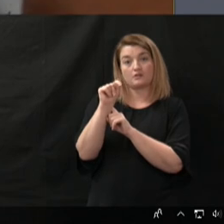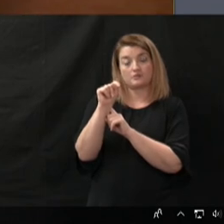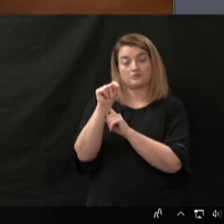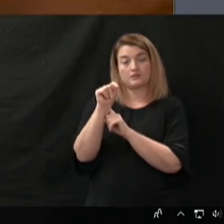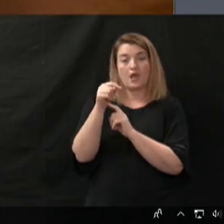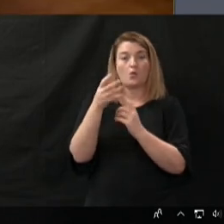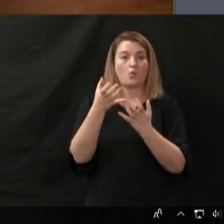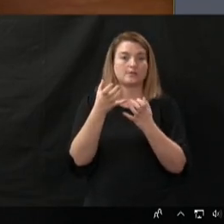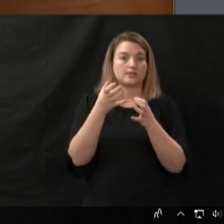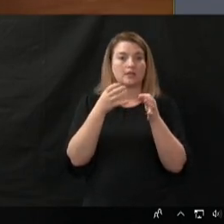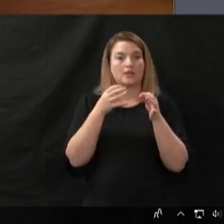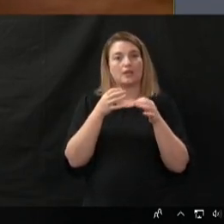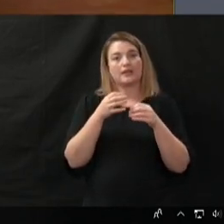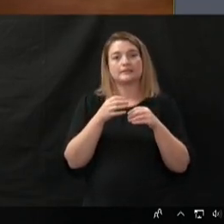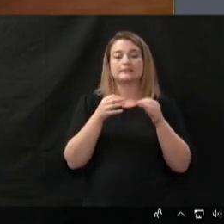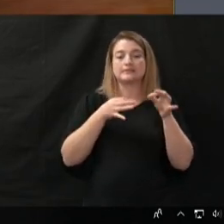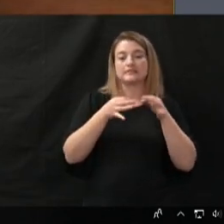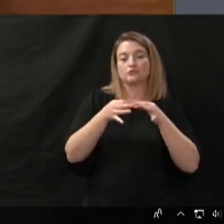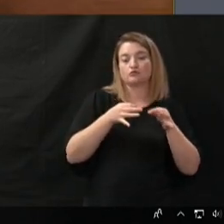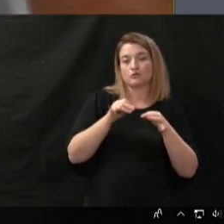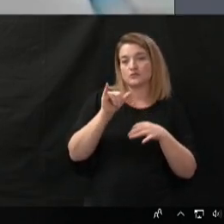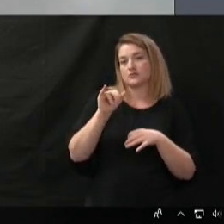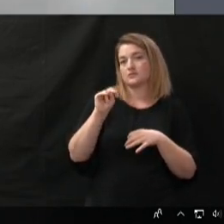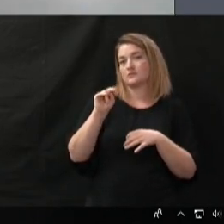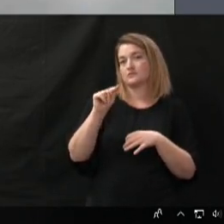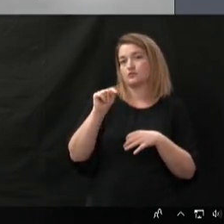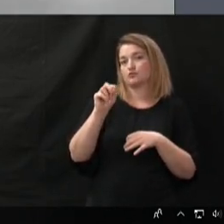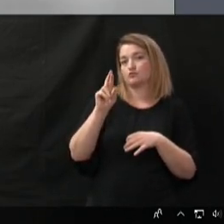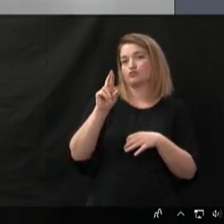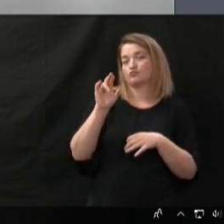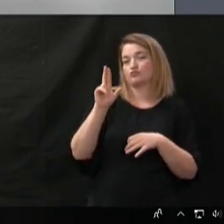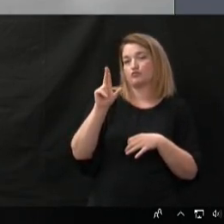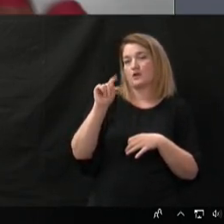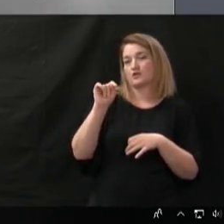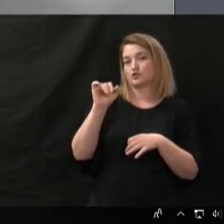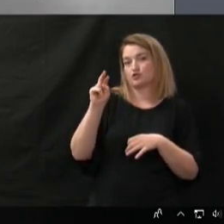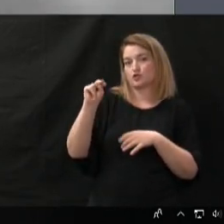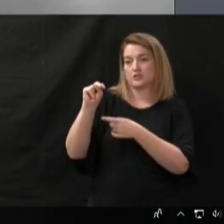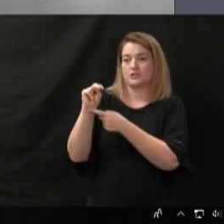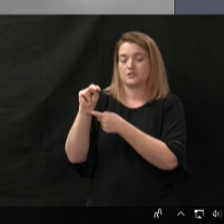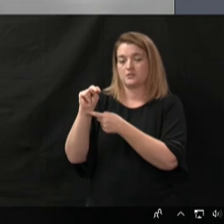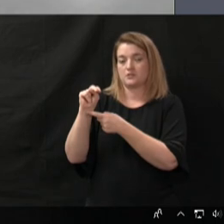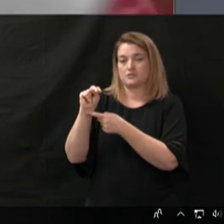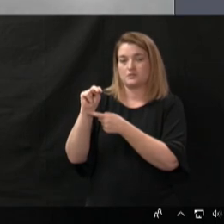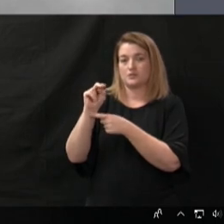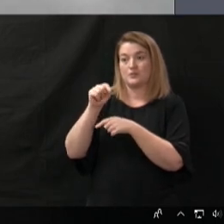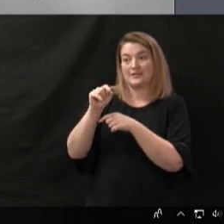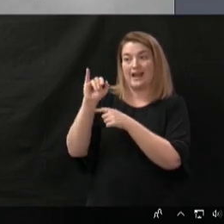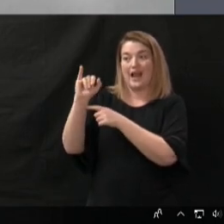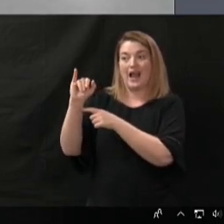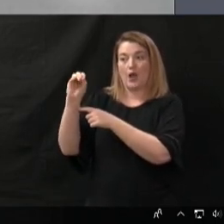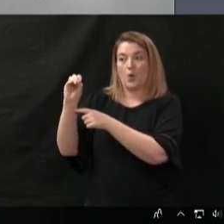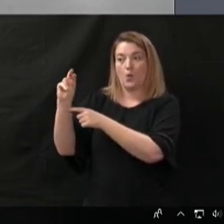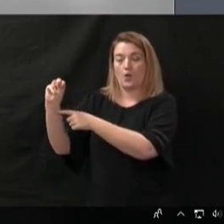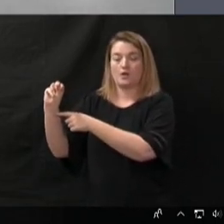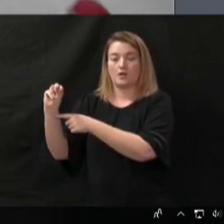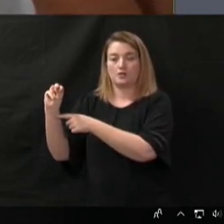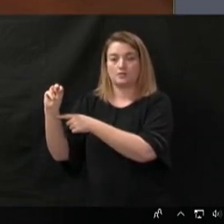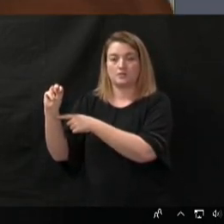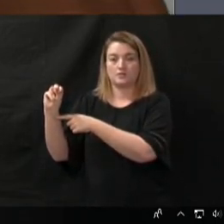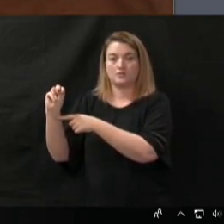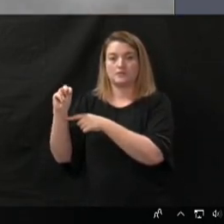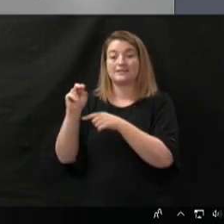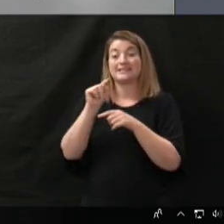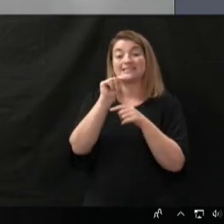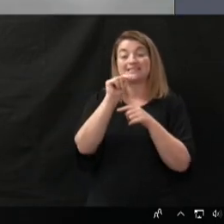really ION that you put at the end. And what happens is when that TI gets together, it makes the sound shh, and